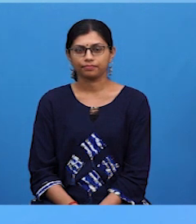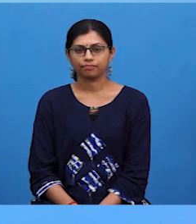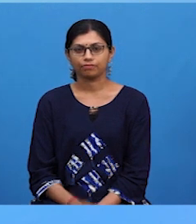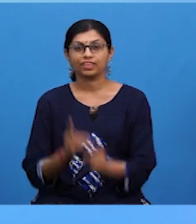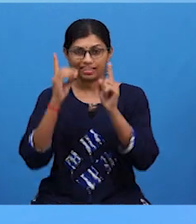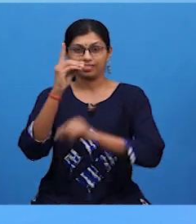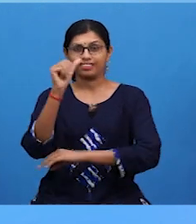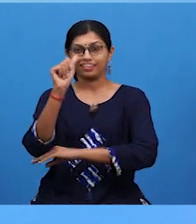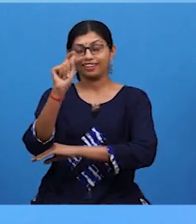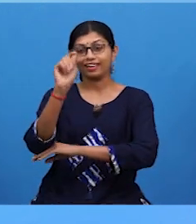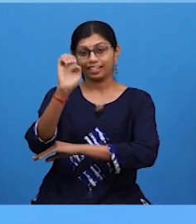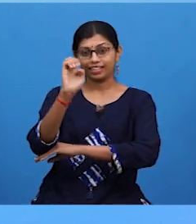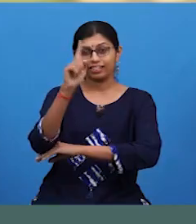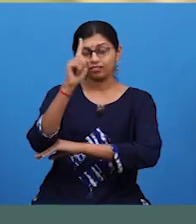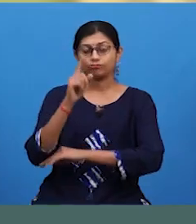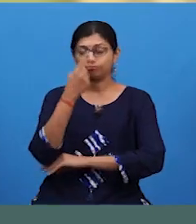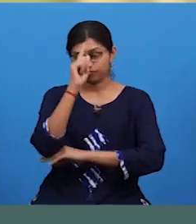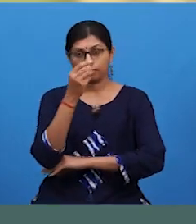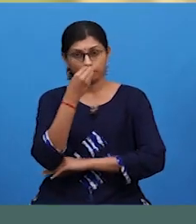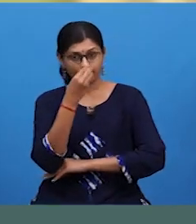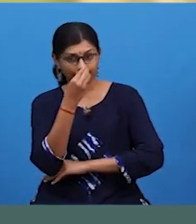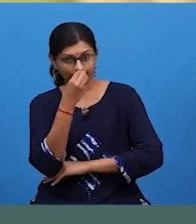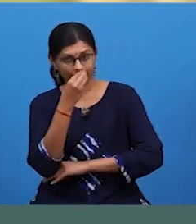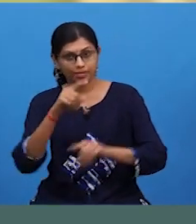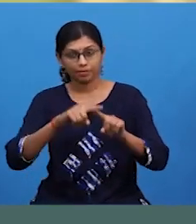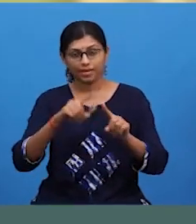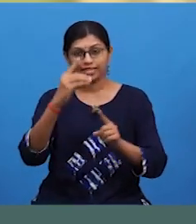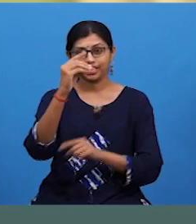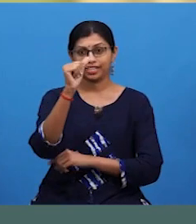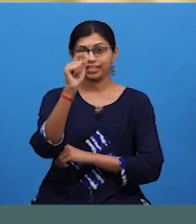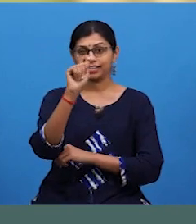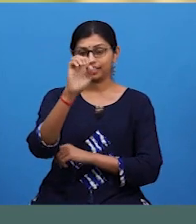Not these dates, but these dates.